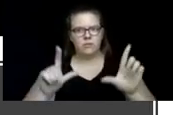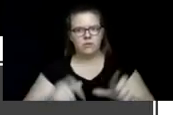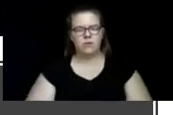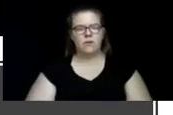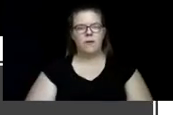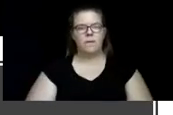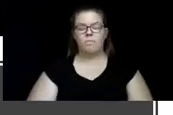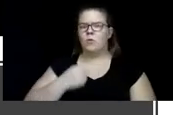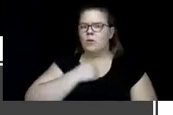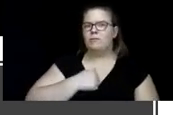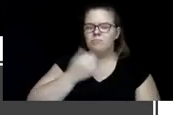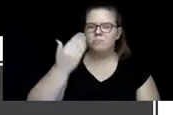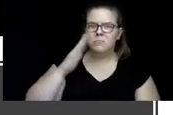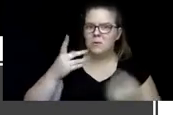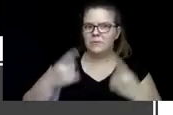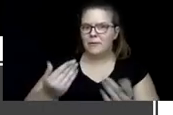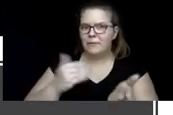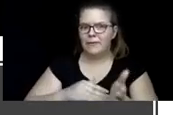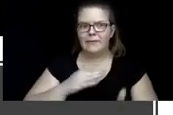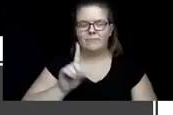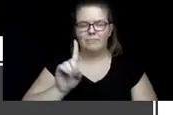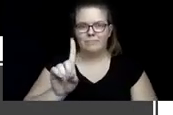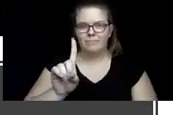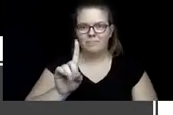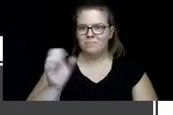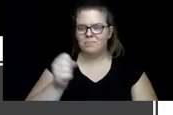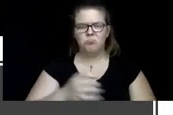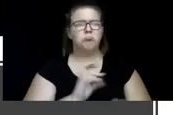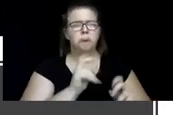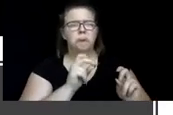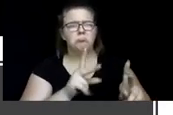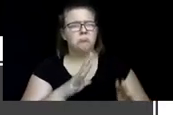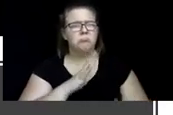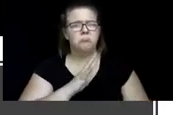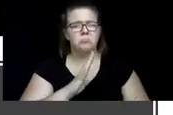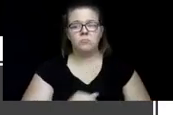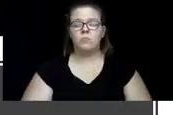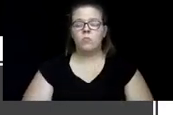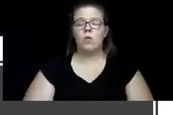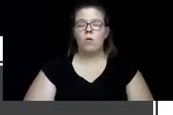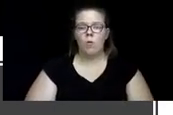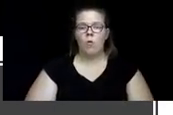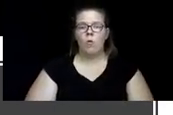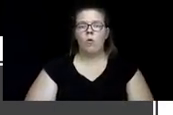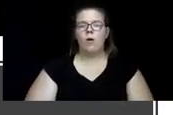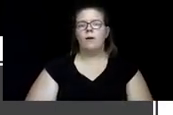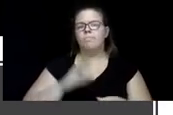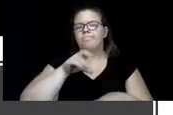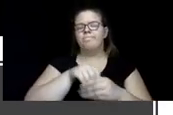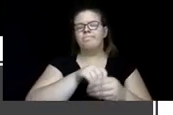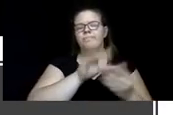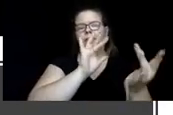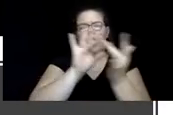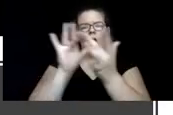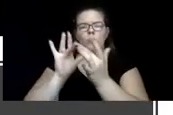Sorry, I don't know what's happening again. Hang on. That's okay. That's all right. So within the outreach for